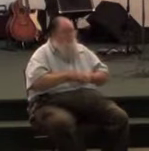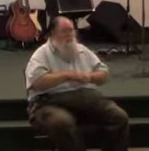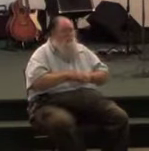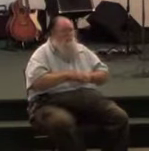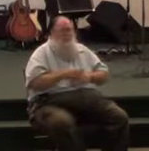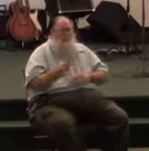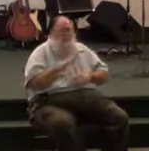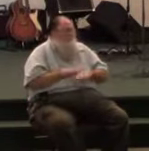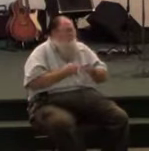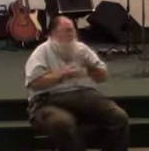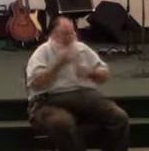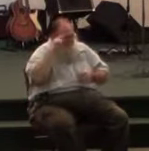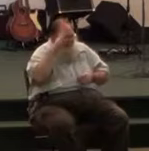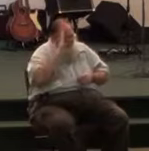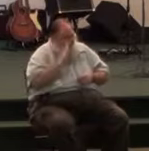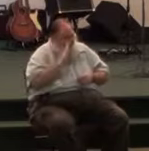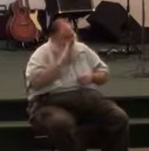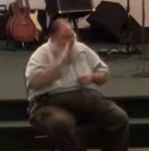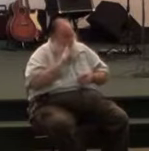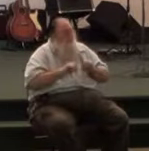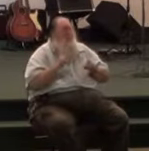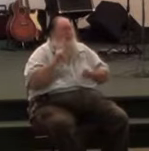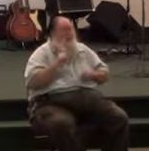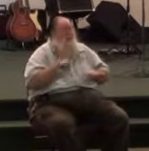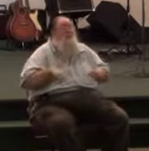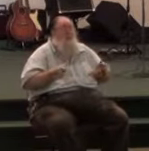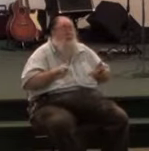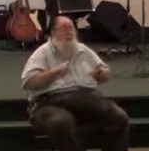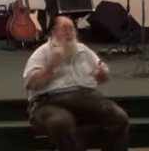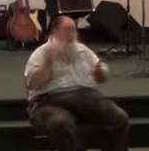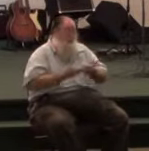They're on fire for God, and they need a chance to prove it.